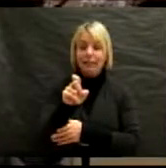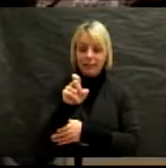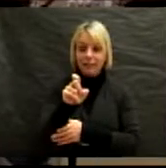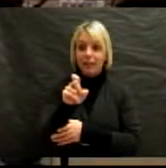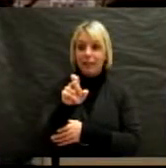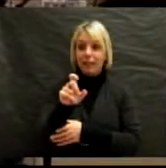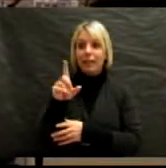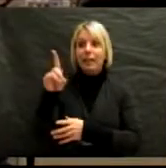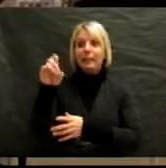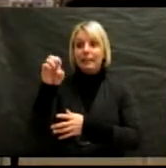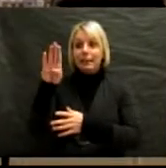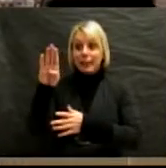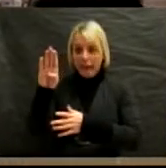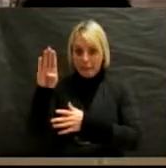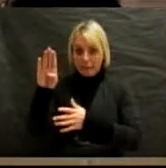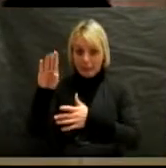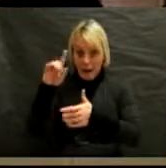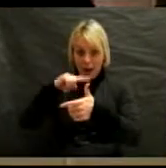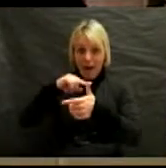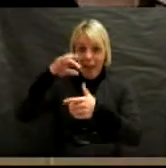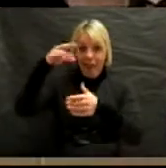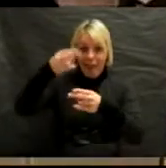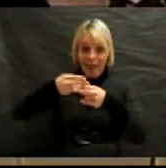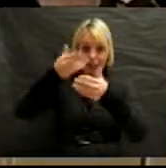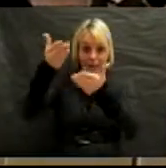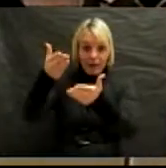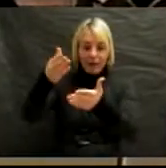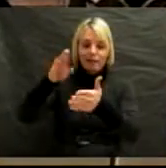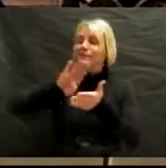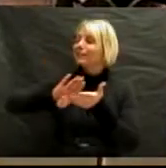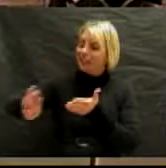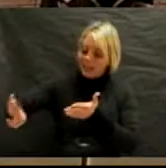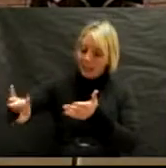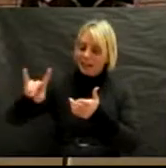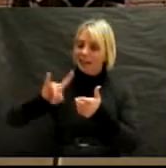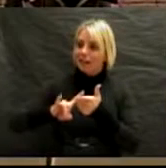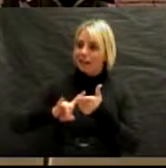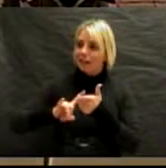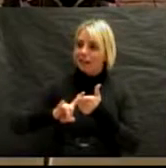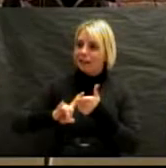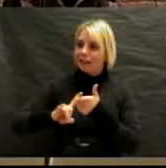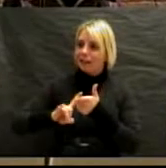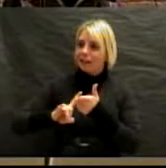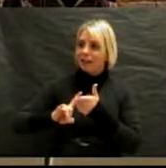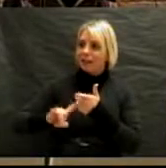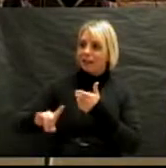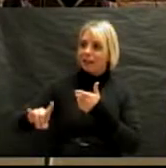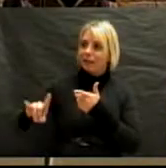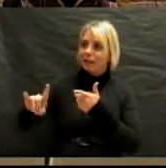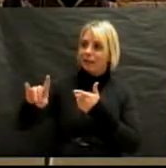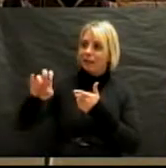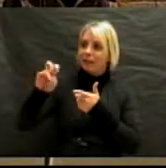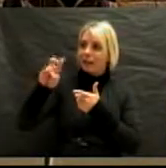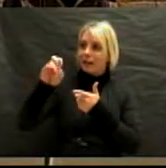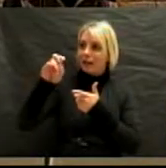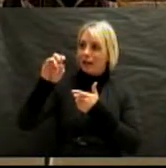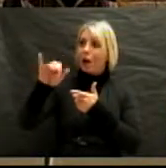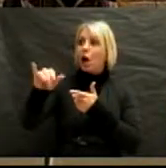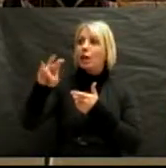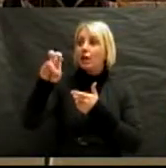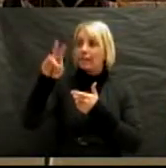the nomination. Yvette Marthaler has been nominated as treasurer of the Faribault School Board. And willing to accept the